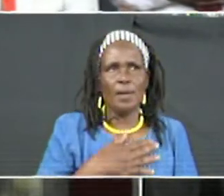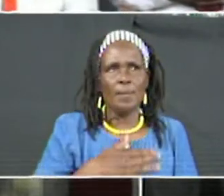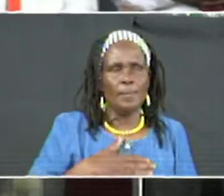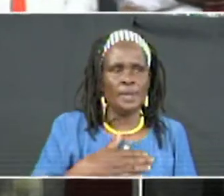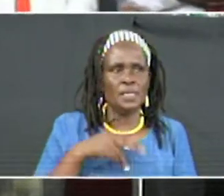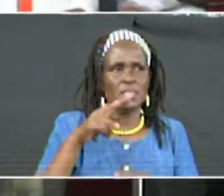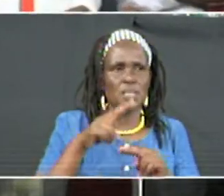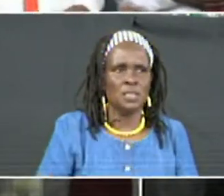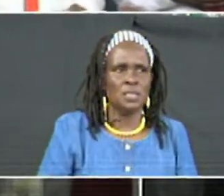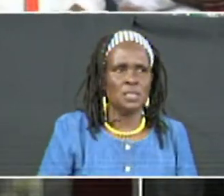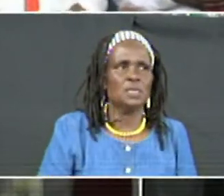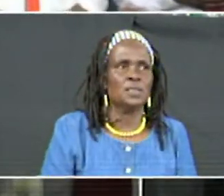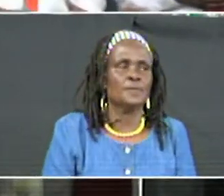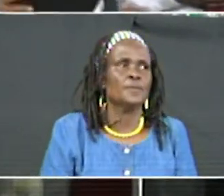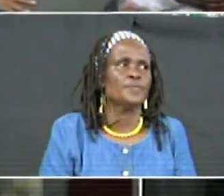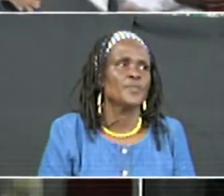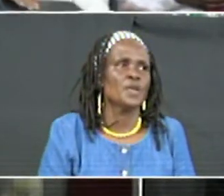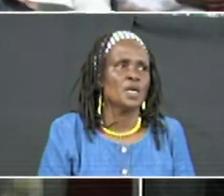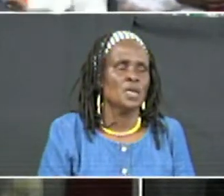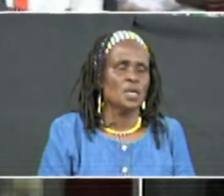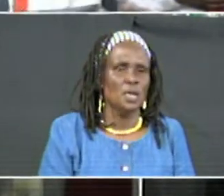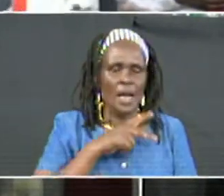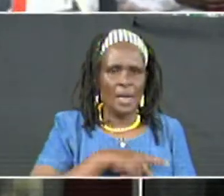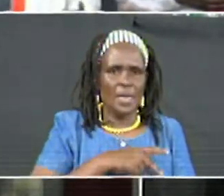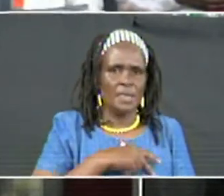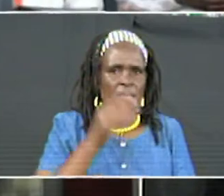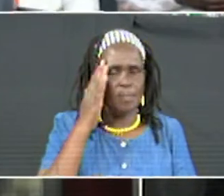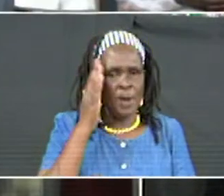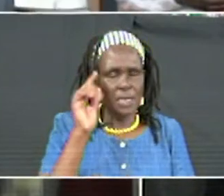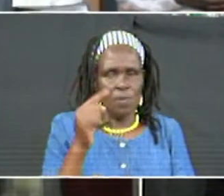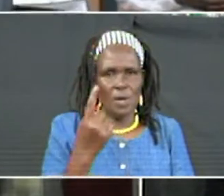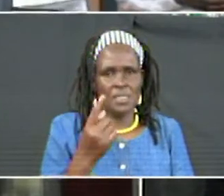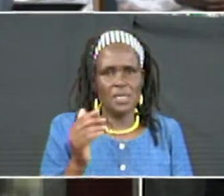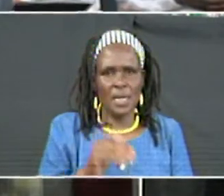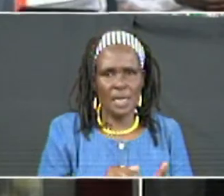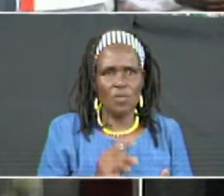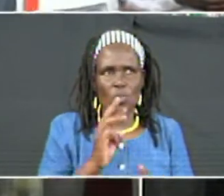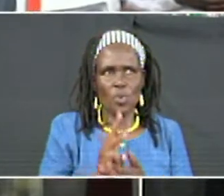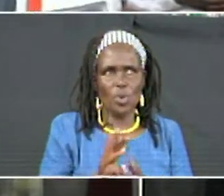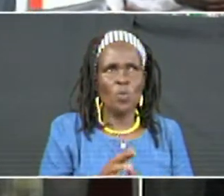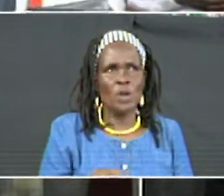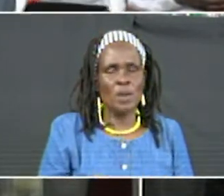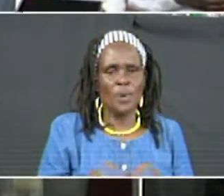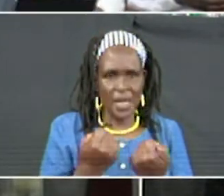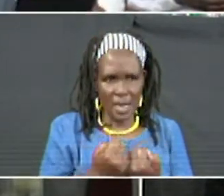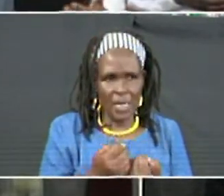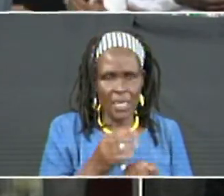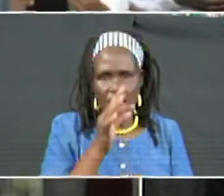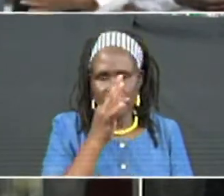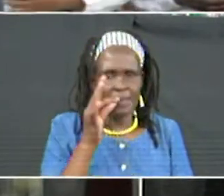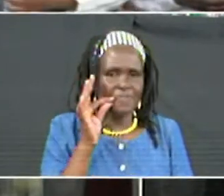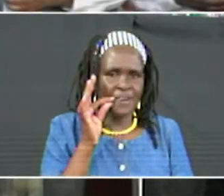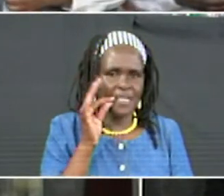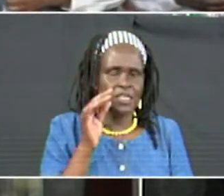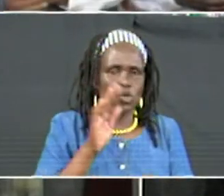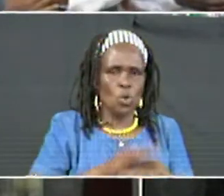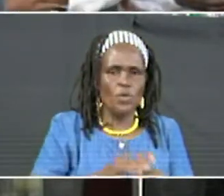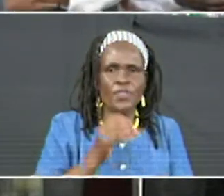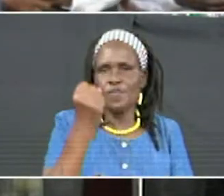And just a kind reminder once again, we will break the fast on the 5th. Of June.